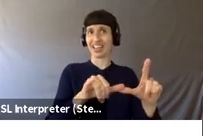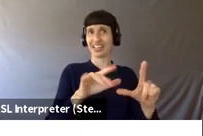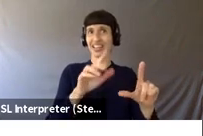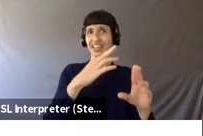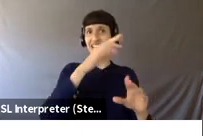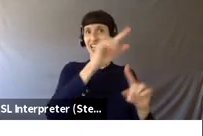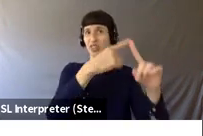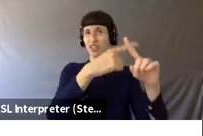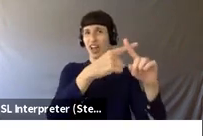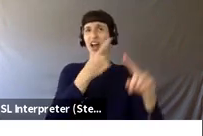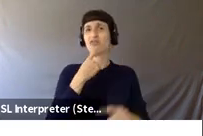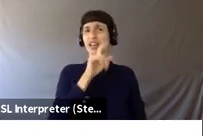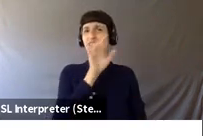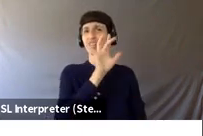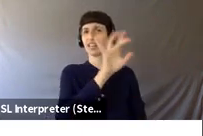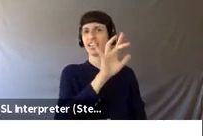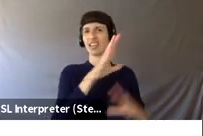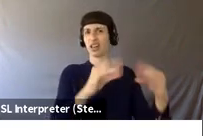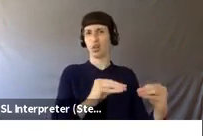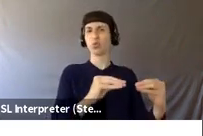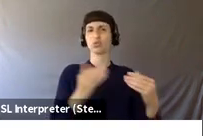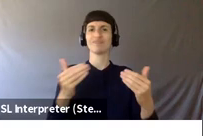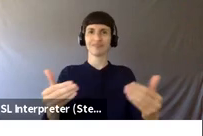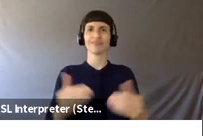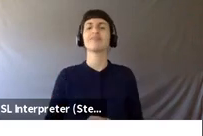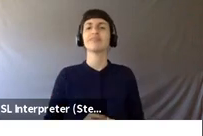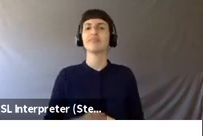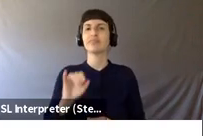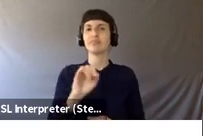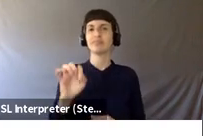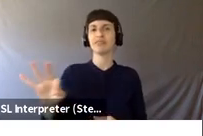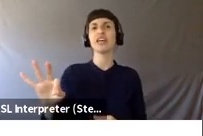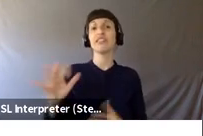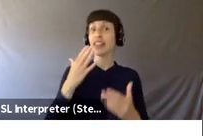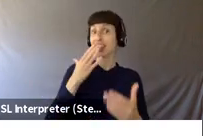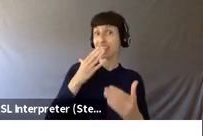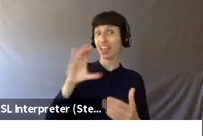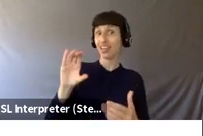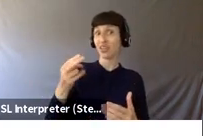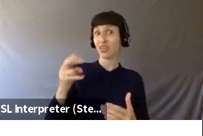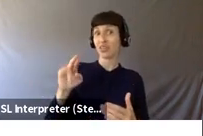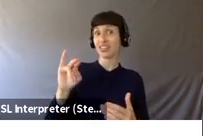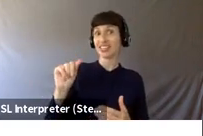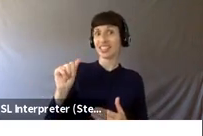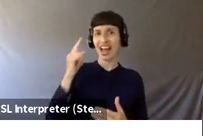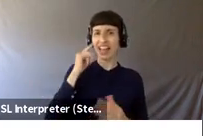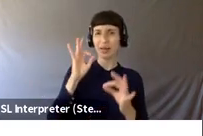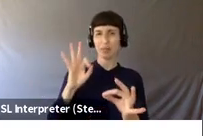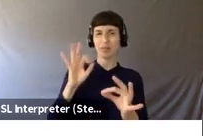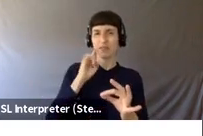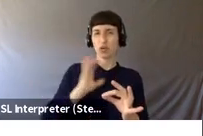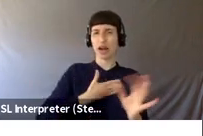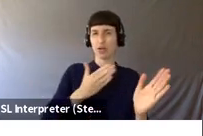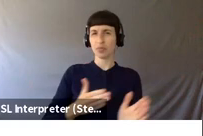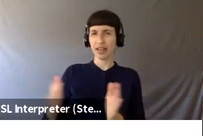left-hand corner. Thanks, Christina. I think it's perfect for what we planned. And looking at the results from last night's